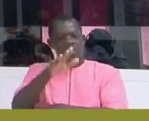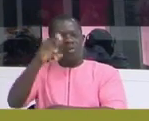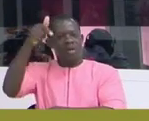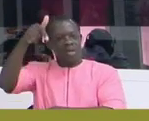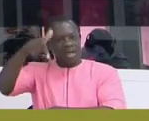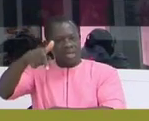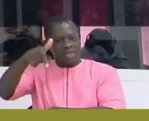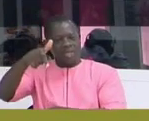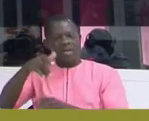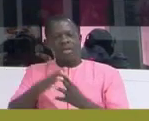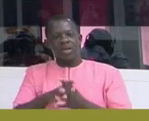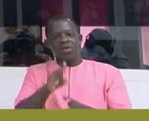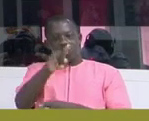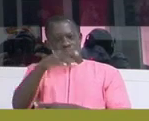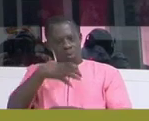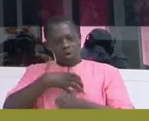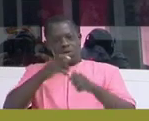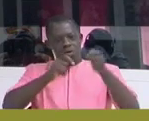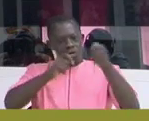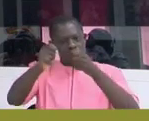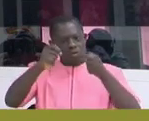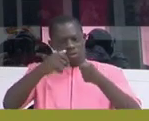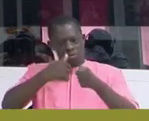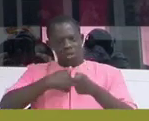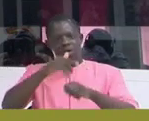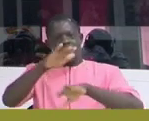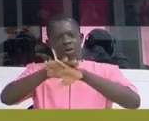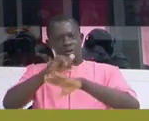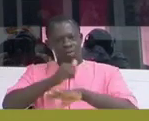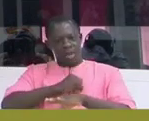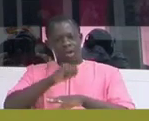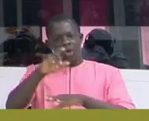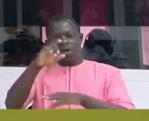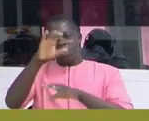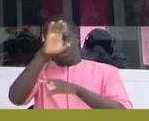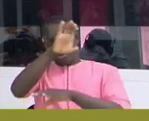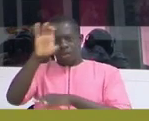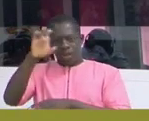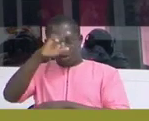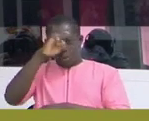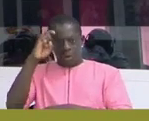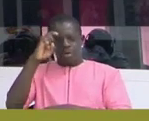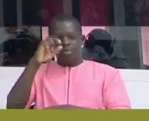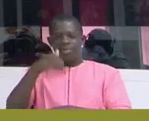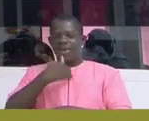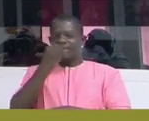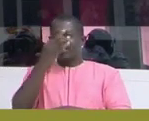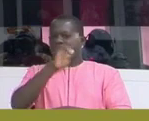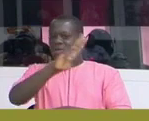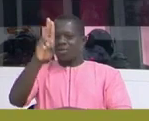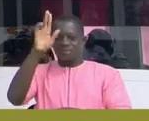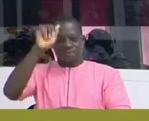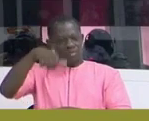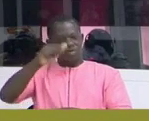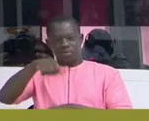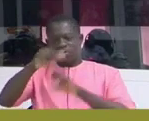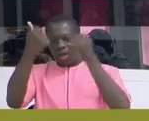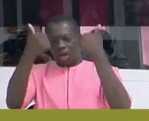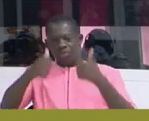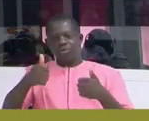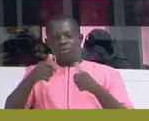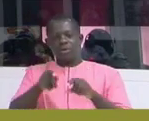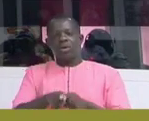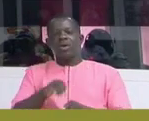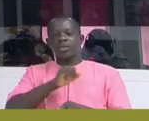am a citizen of the Gambia you want to control me on my country's work I said to him that will